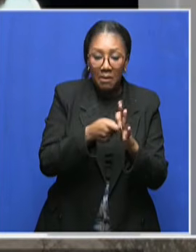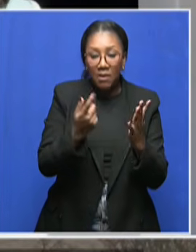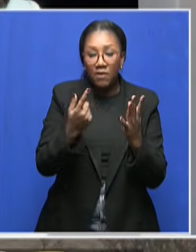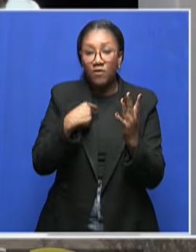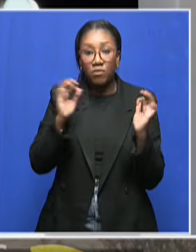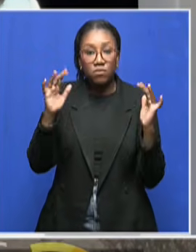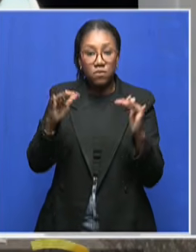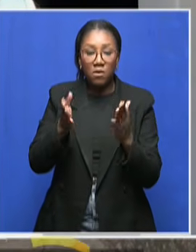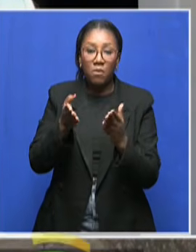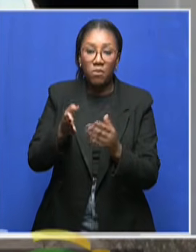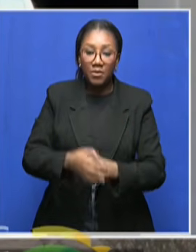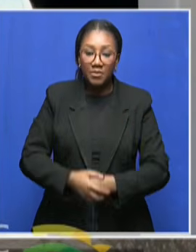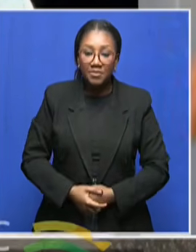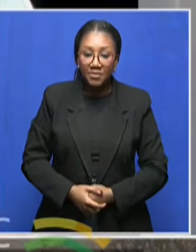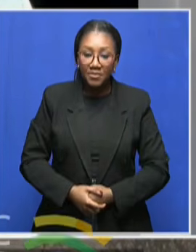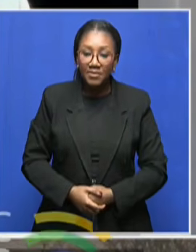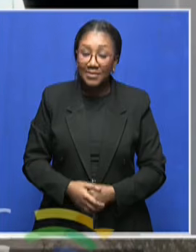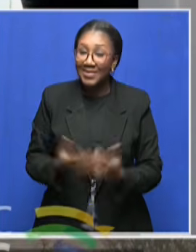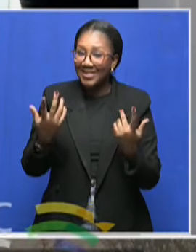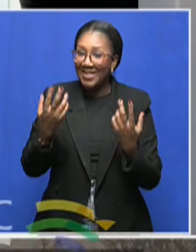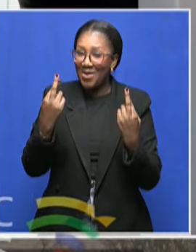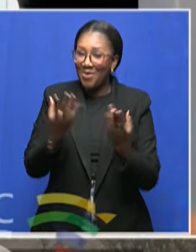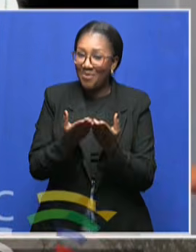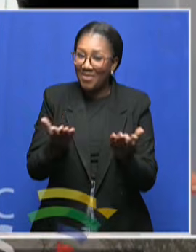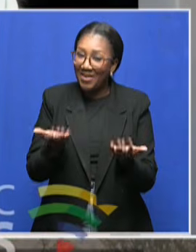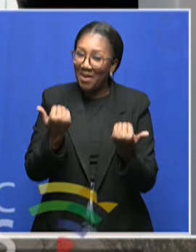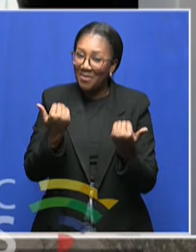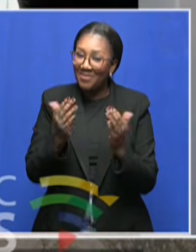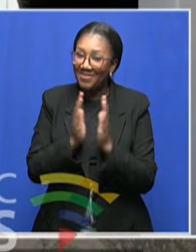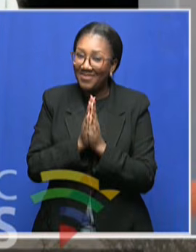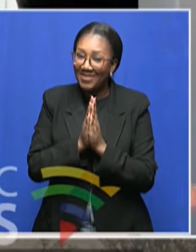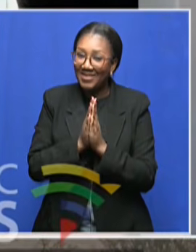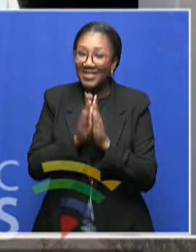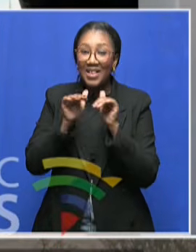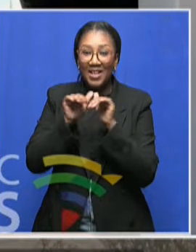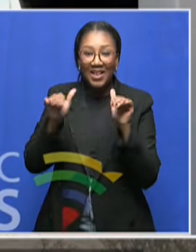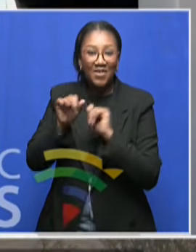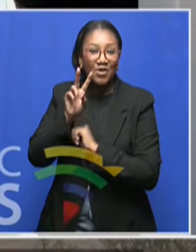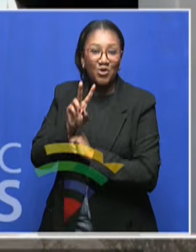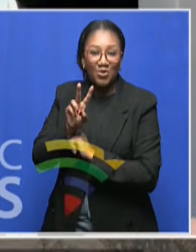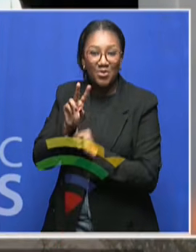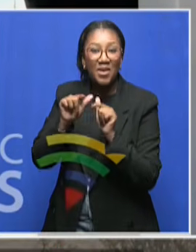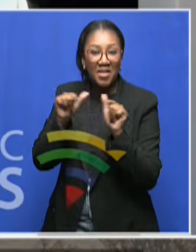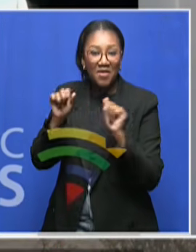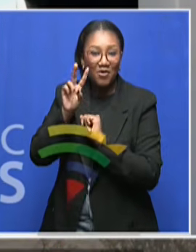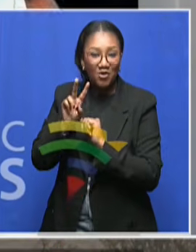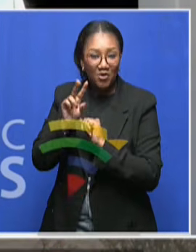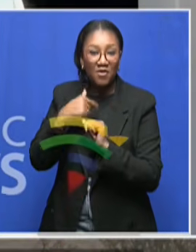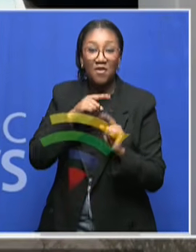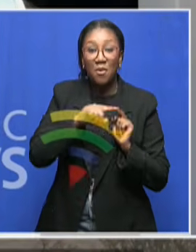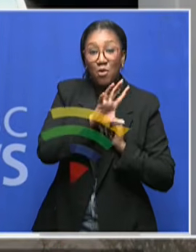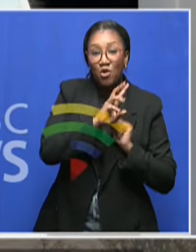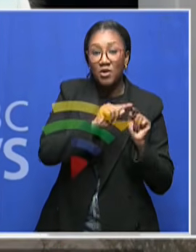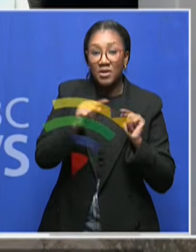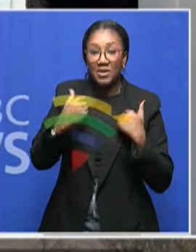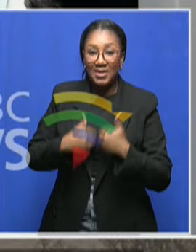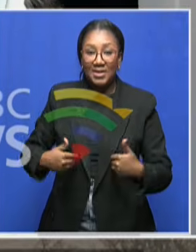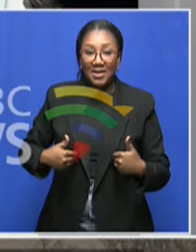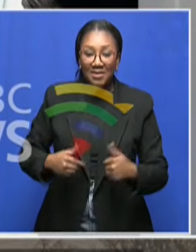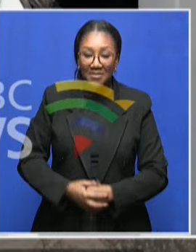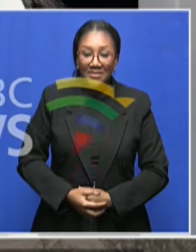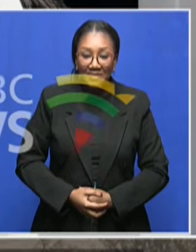together and put their best. So I hope you guys can come visit me the second floor of Decorex from Thursday to Sunday. I'll be there.